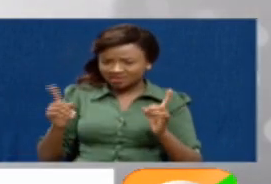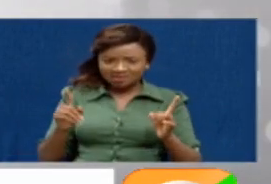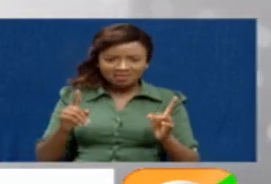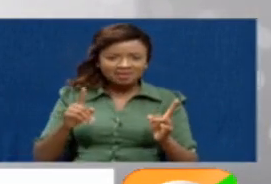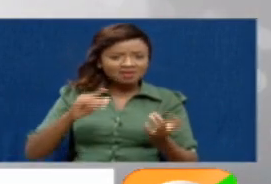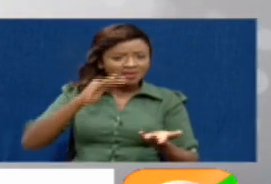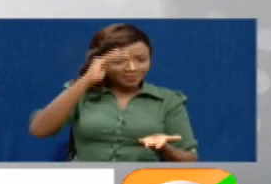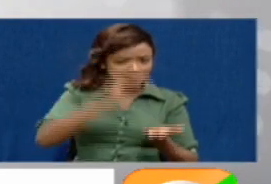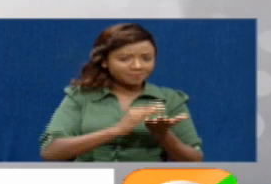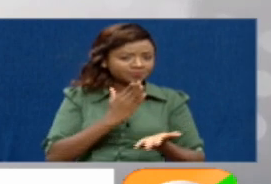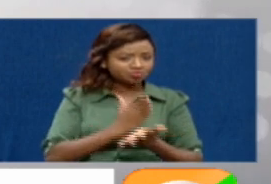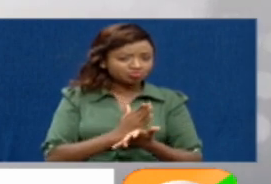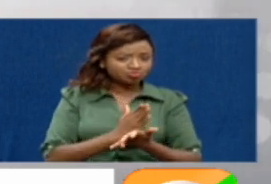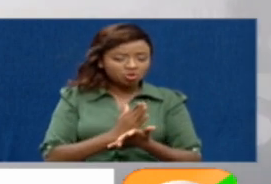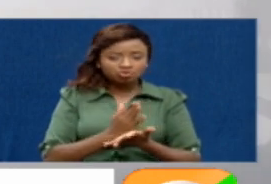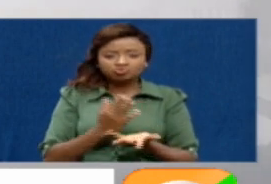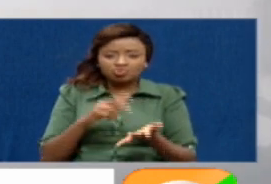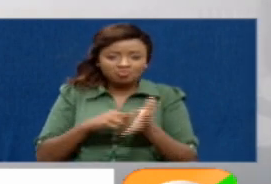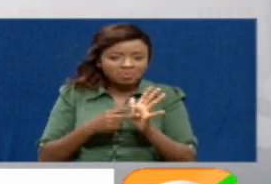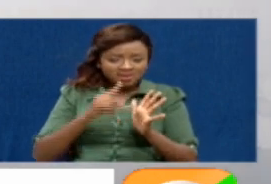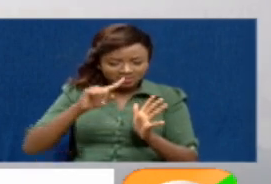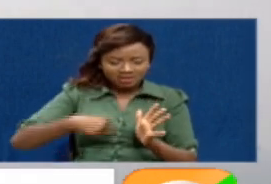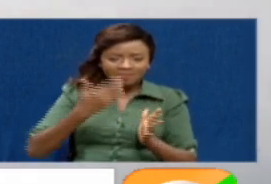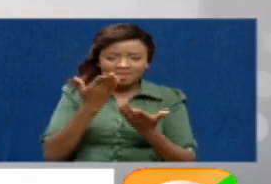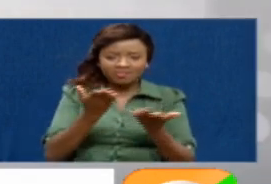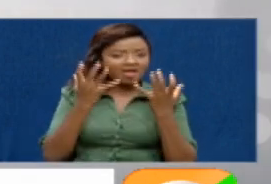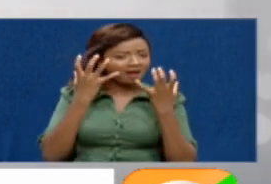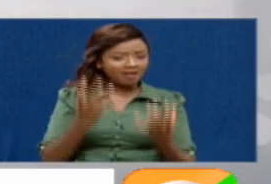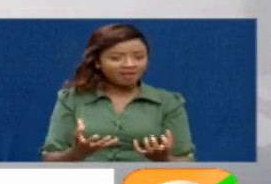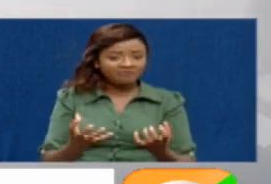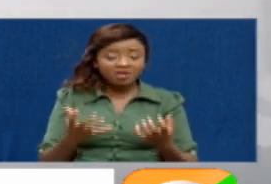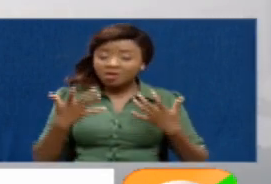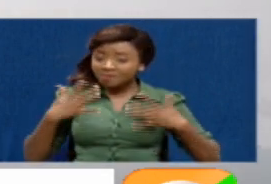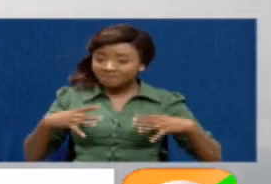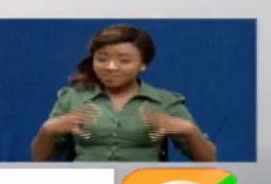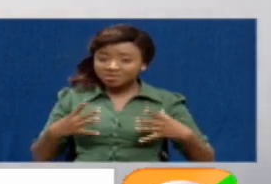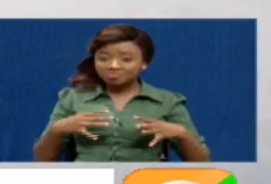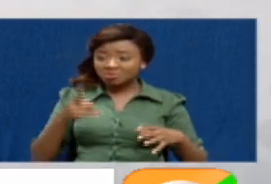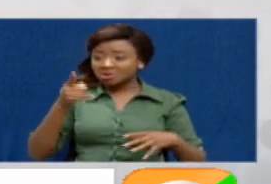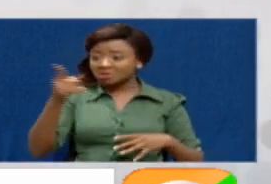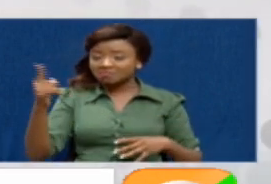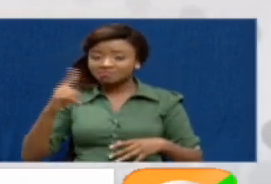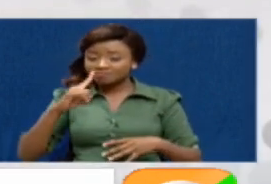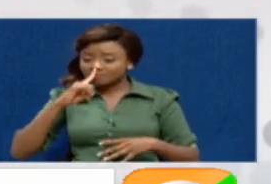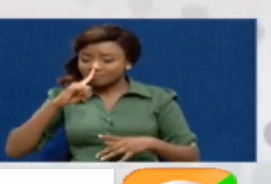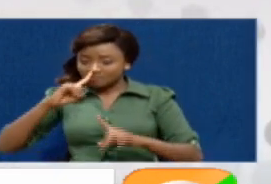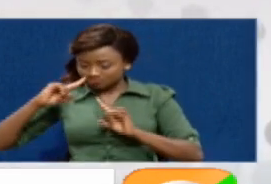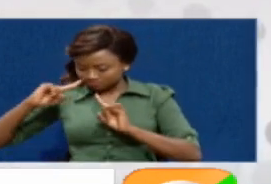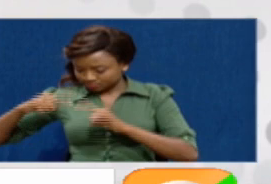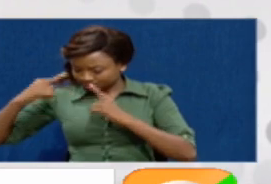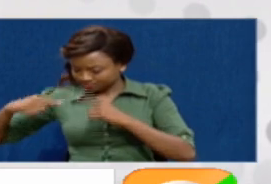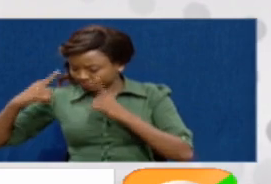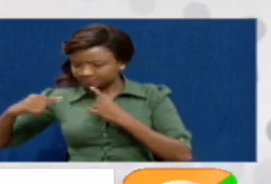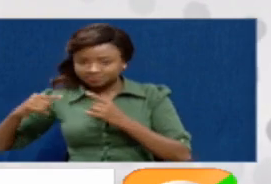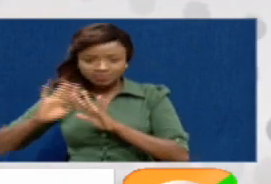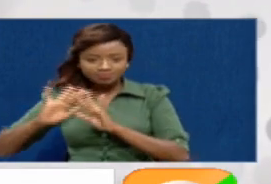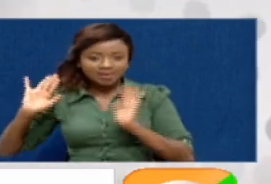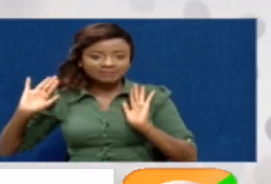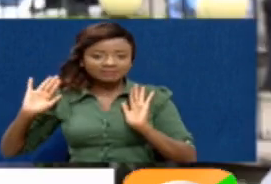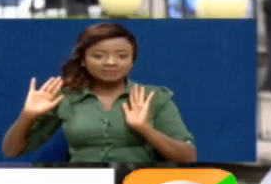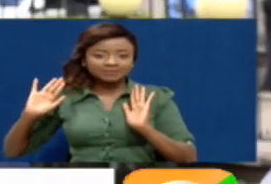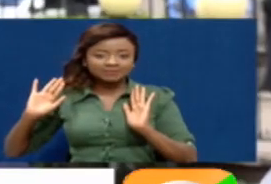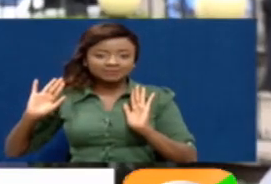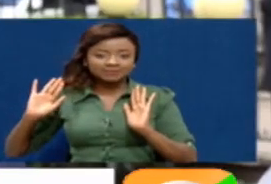demand. And that has opened an appetite, not by those who need it, but those that need the money, not just in the country, but outside